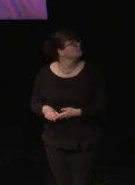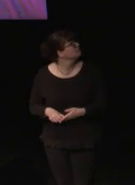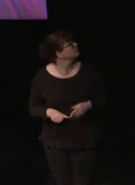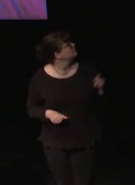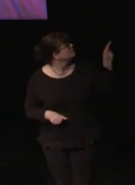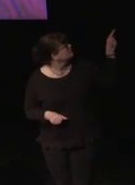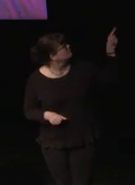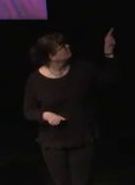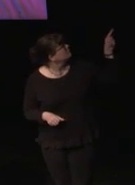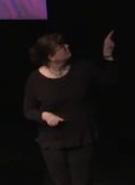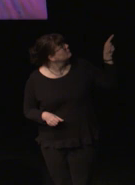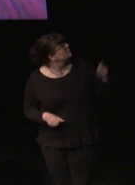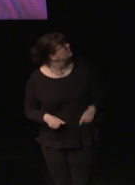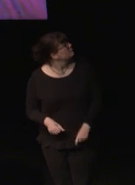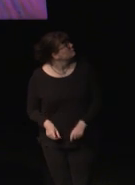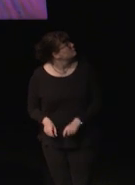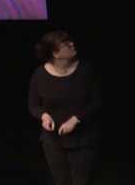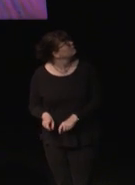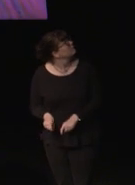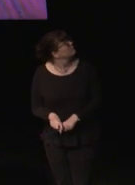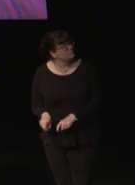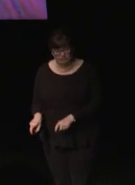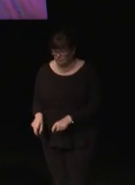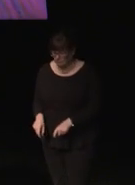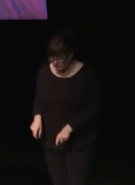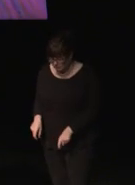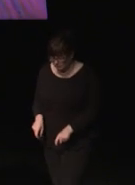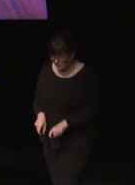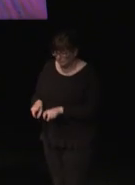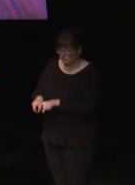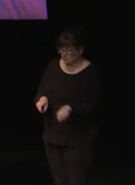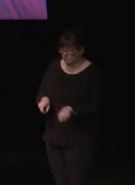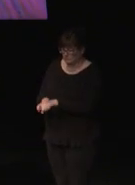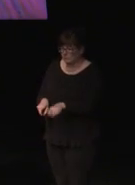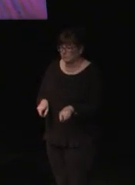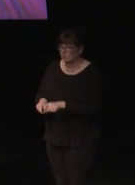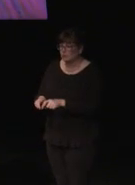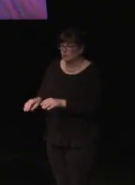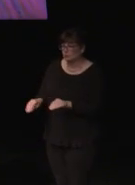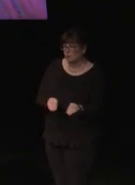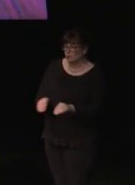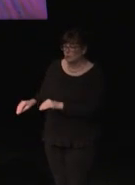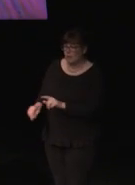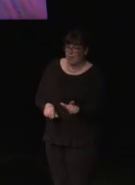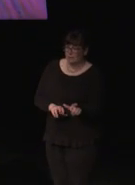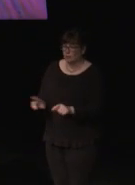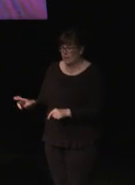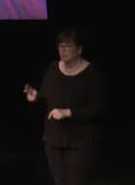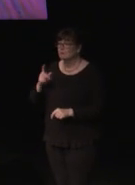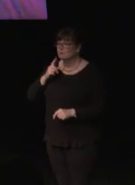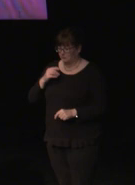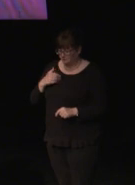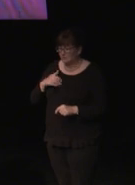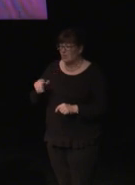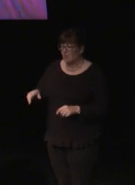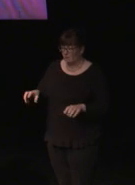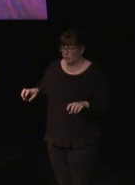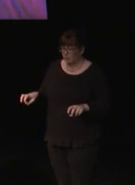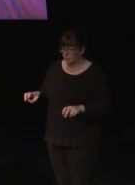them with her knee to basically turn left and right. There is an articulated arm on the